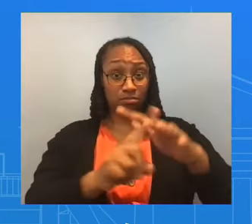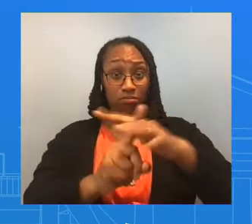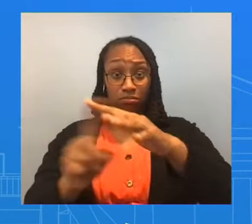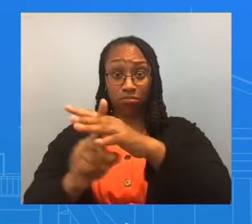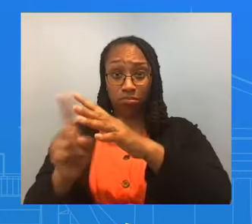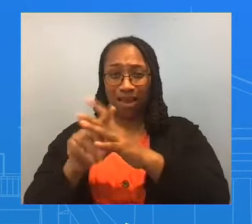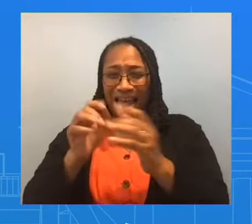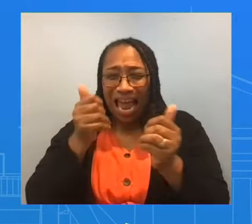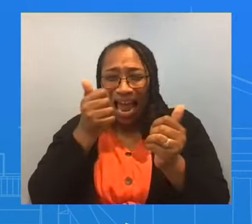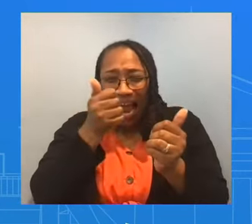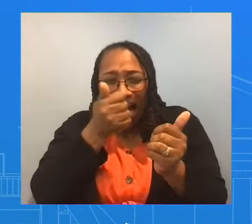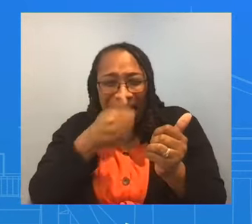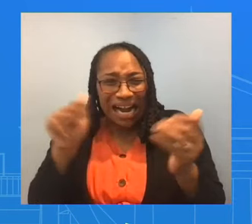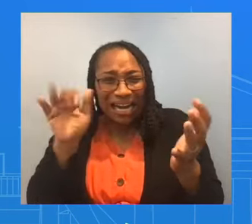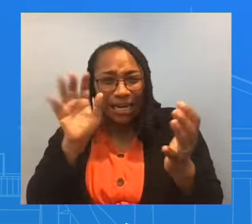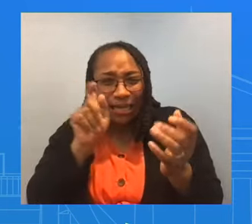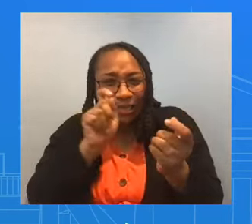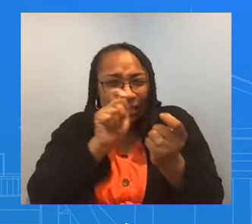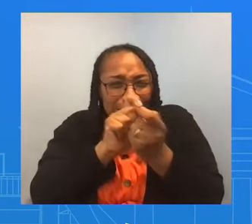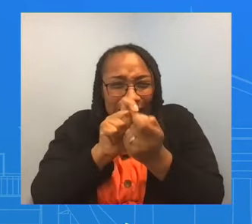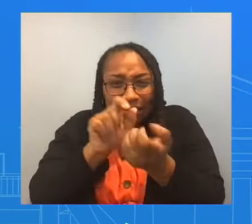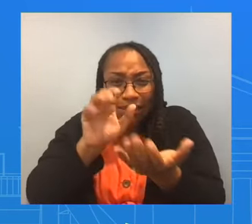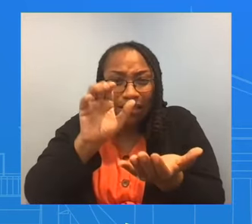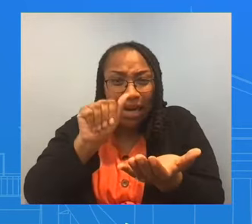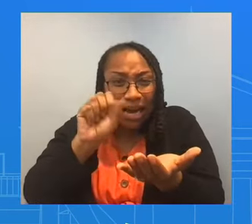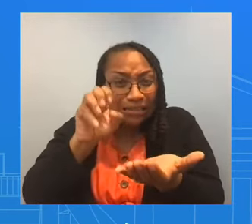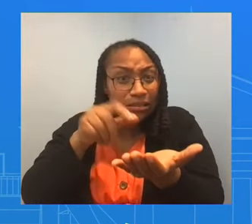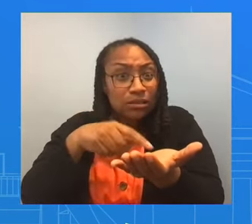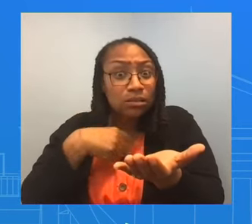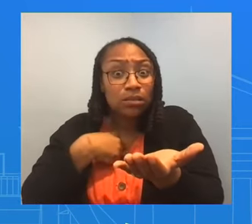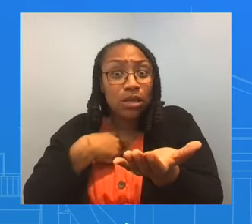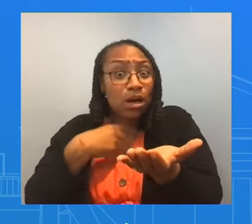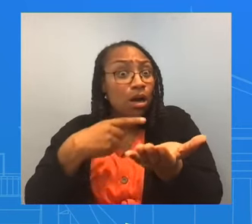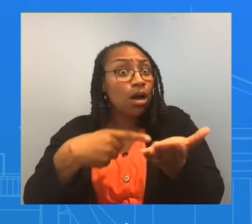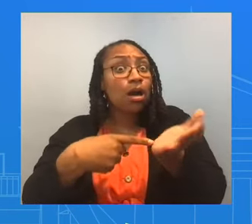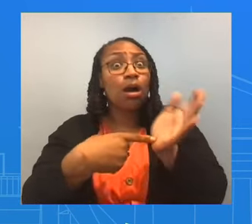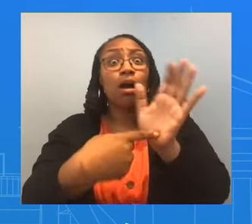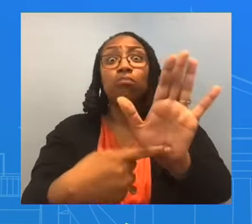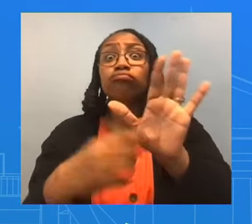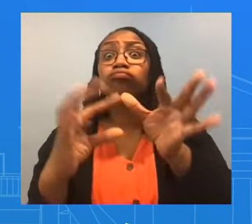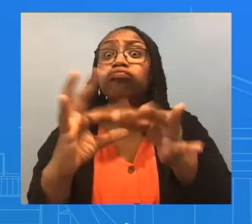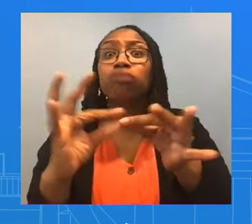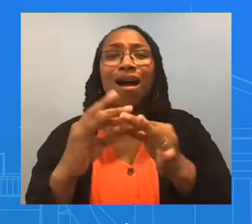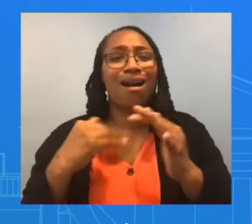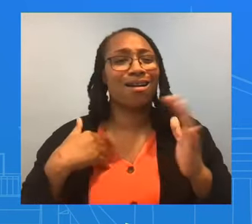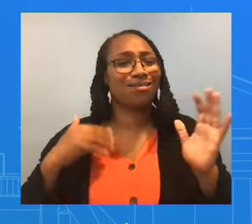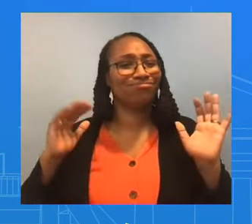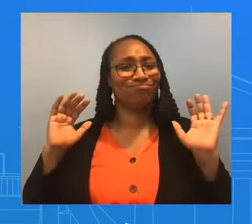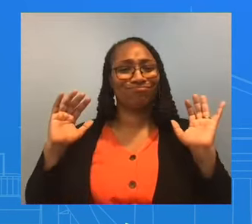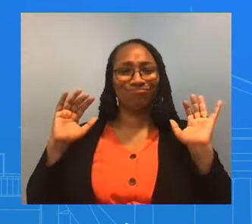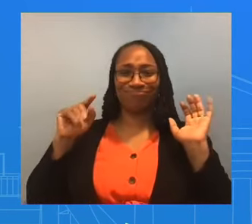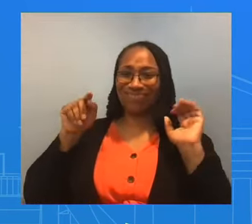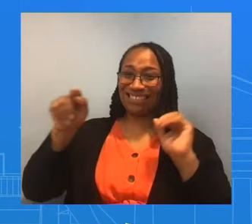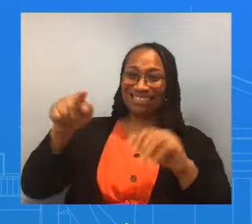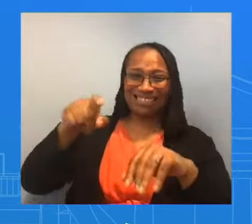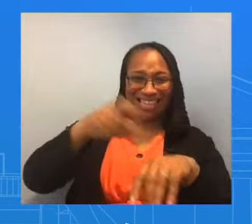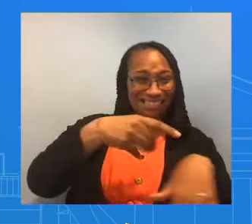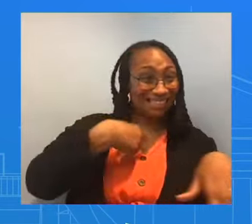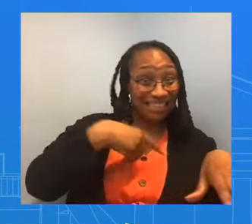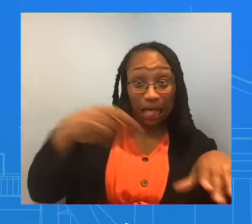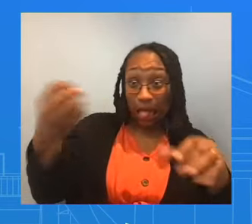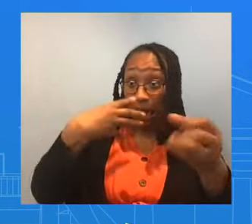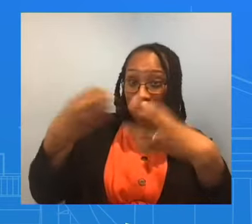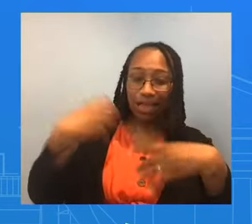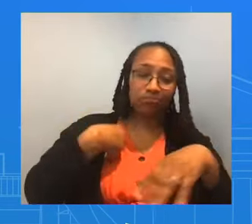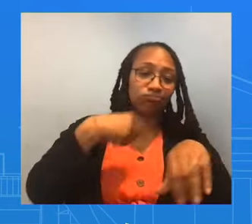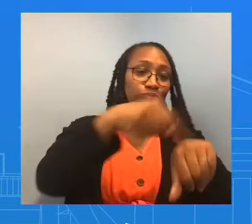going to politicize it from here. And we're going to be certainly very, very, very diligent and very straightforward about that. The second part